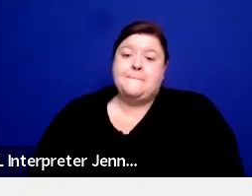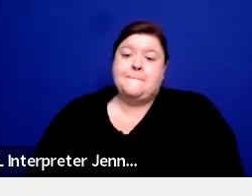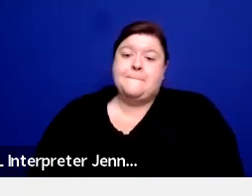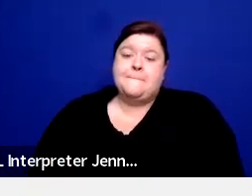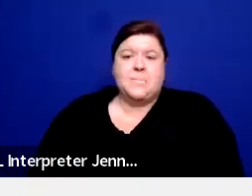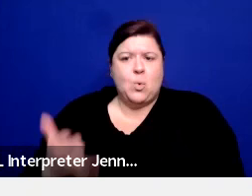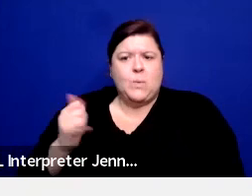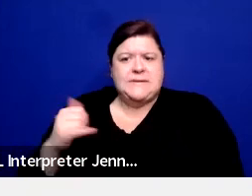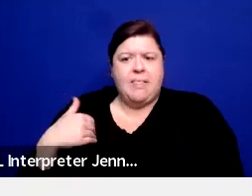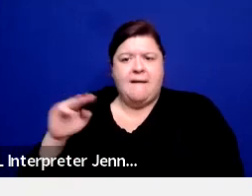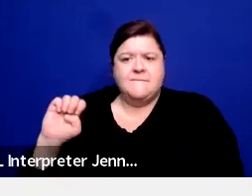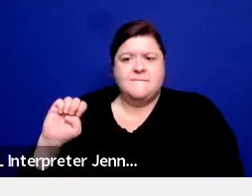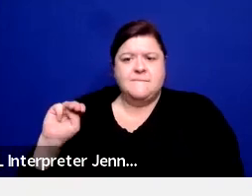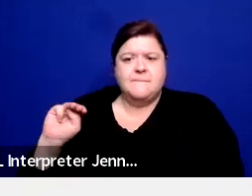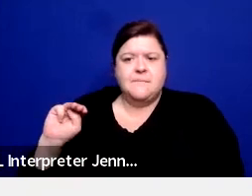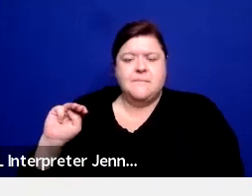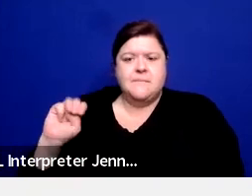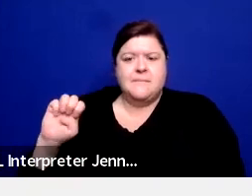Do we still have Meg on?